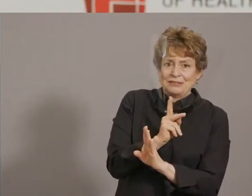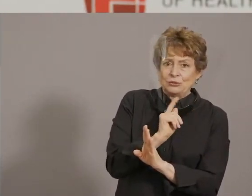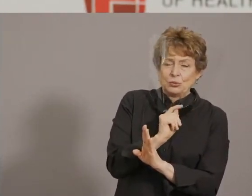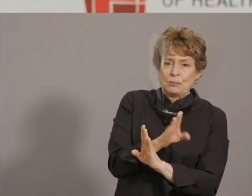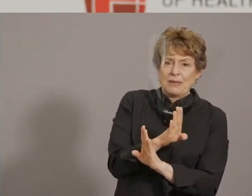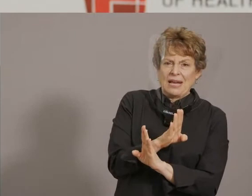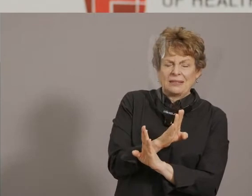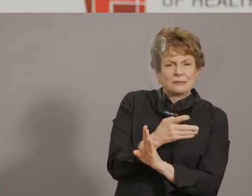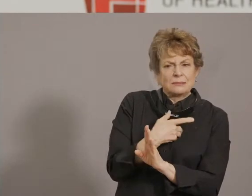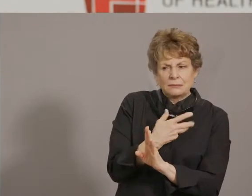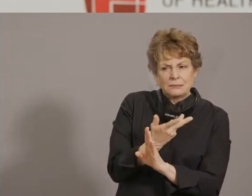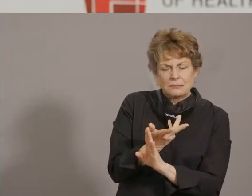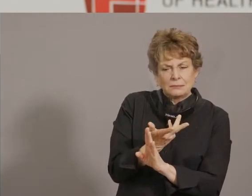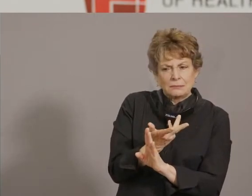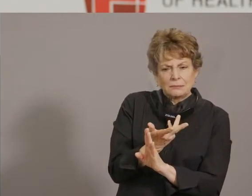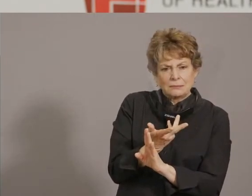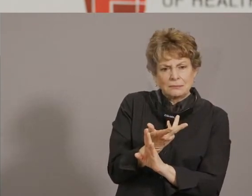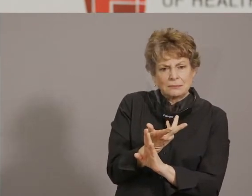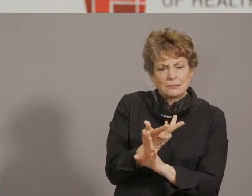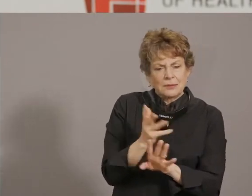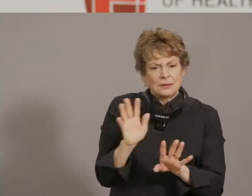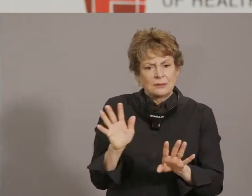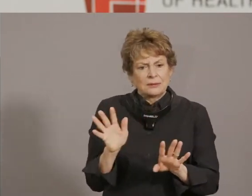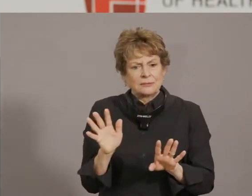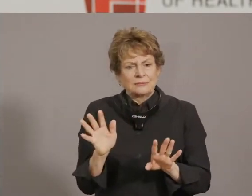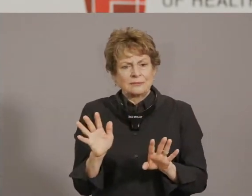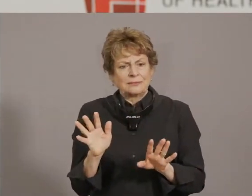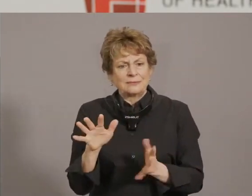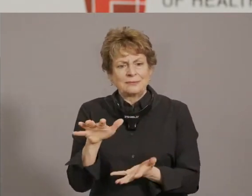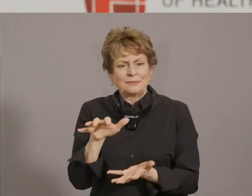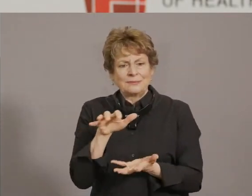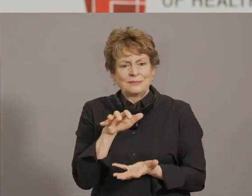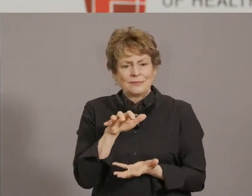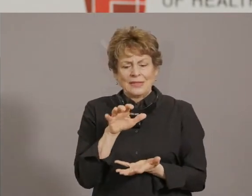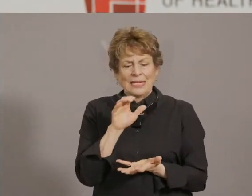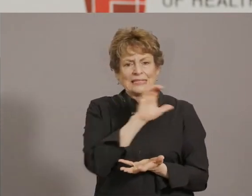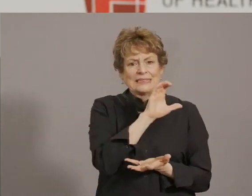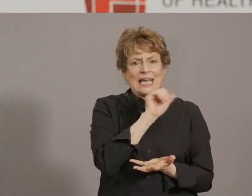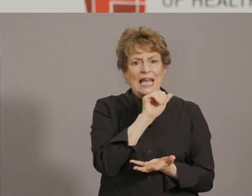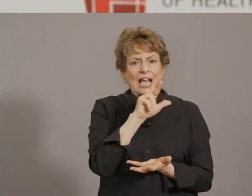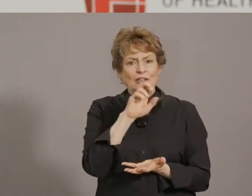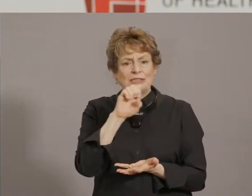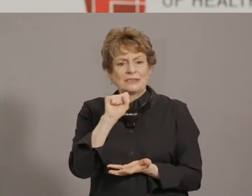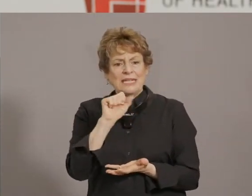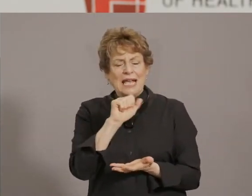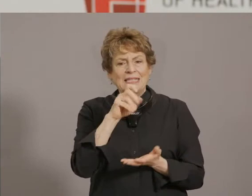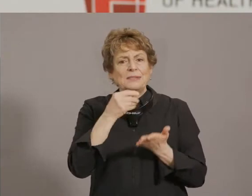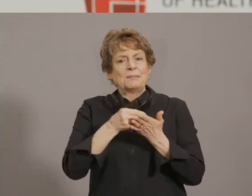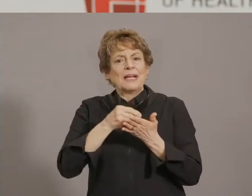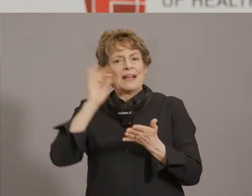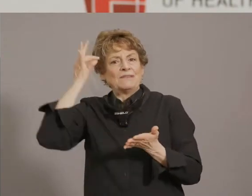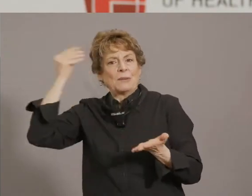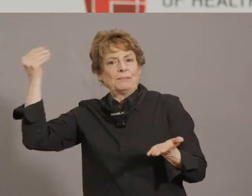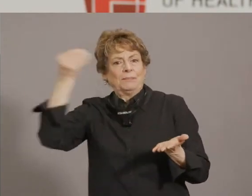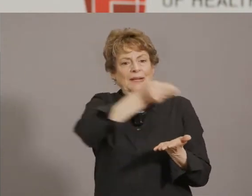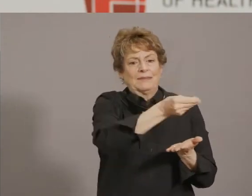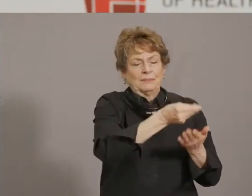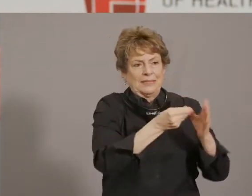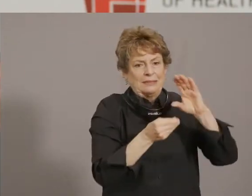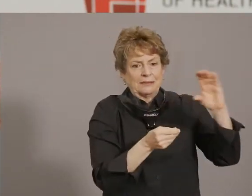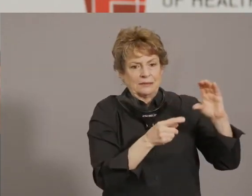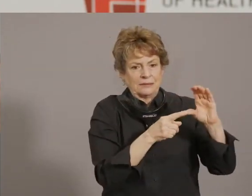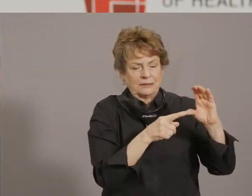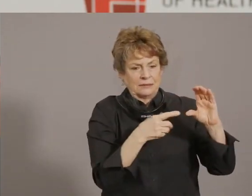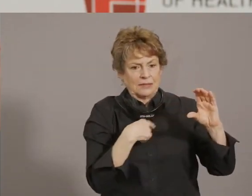Act funding to support some of those activities. I know that we gave them a little bit of testing funding,